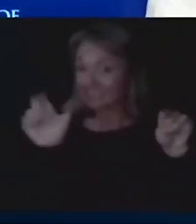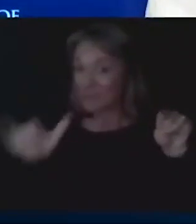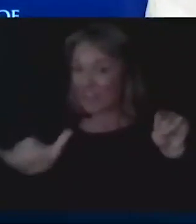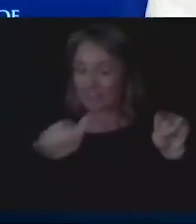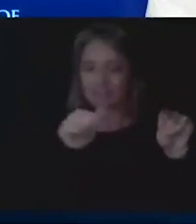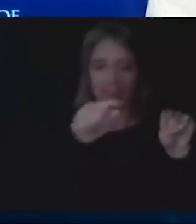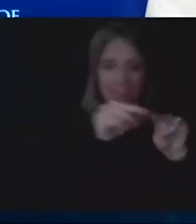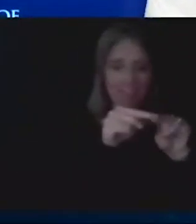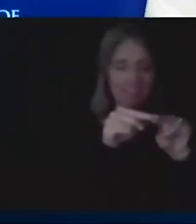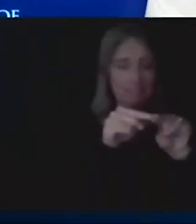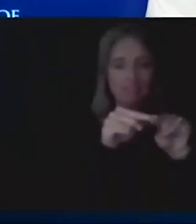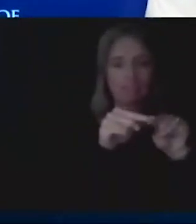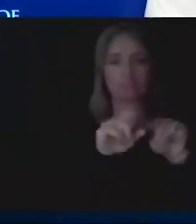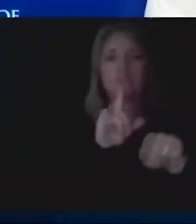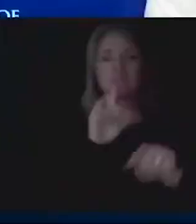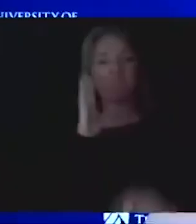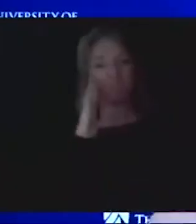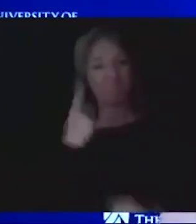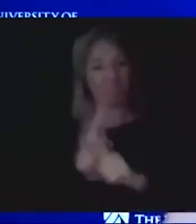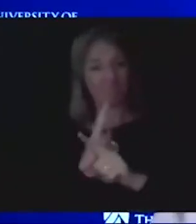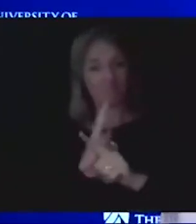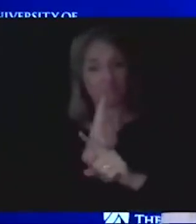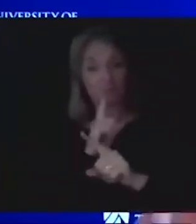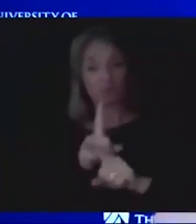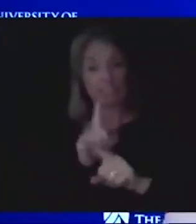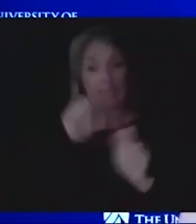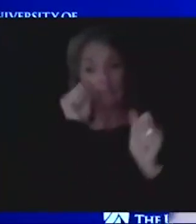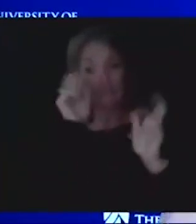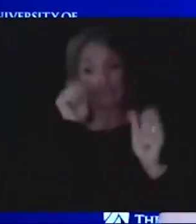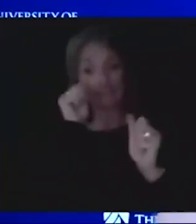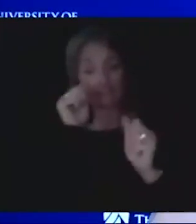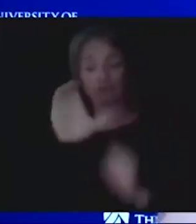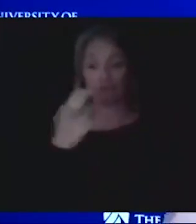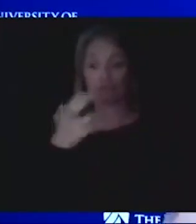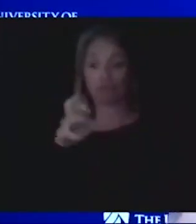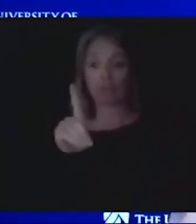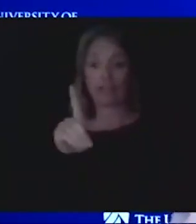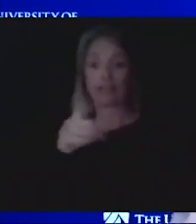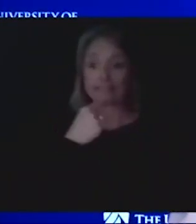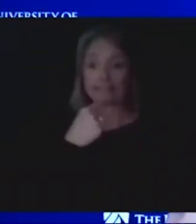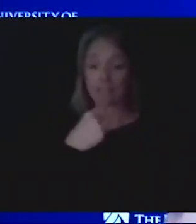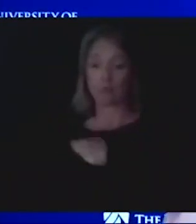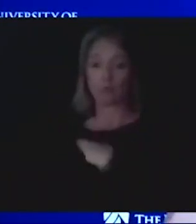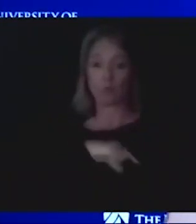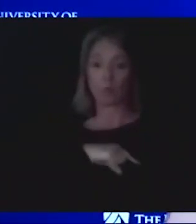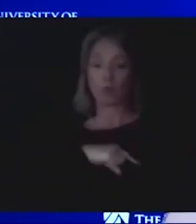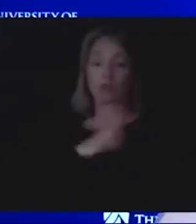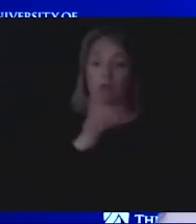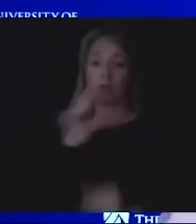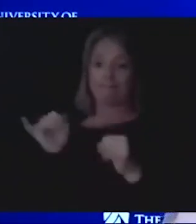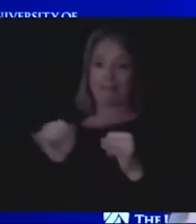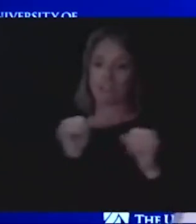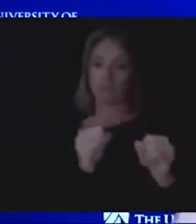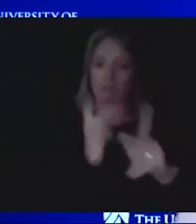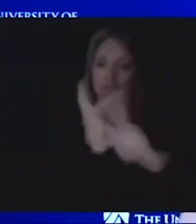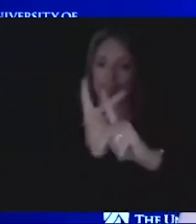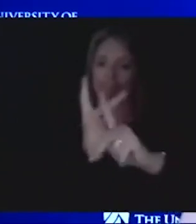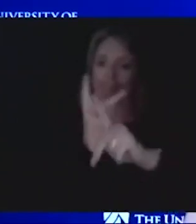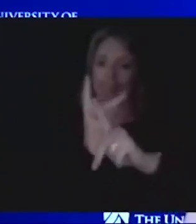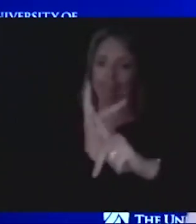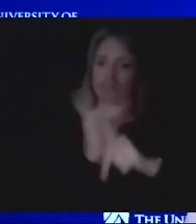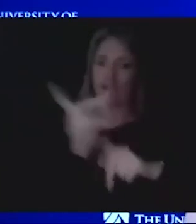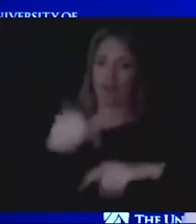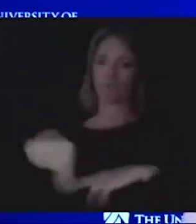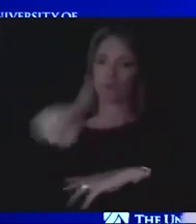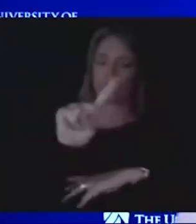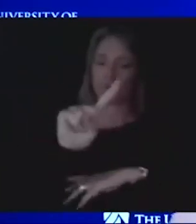amazing. And like Chad said, individually, we are going to take care of you, and we are going to put all the effort that we